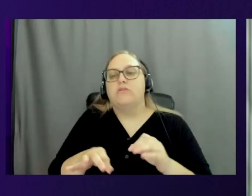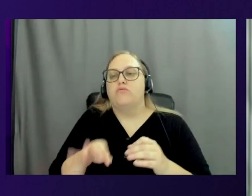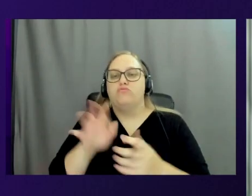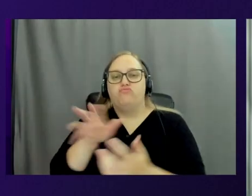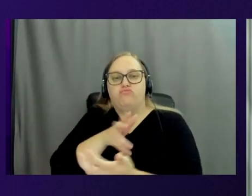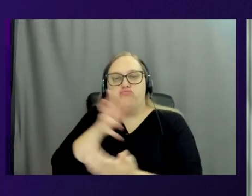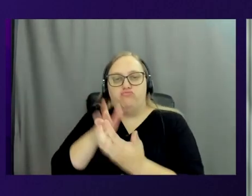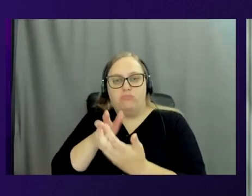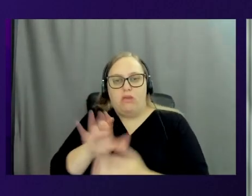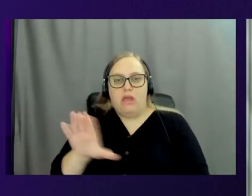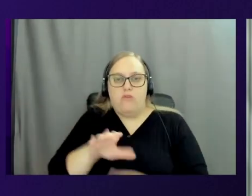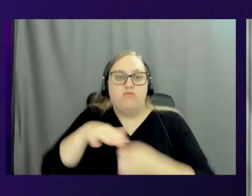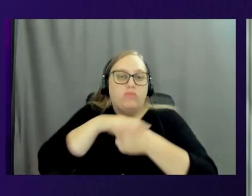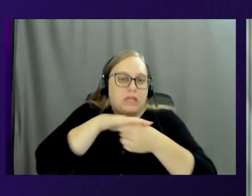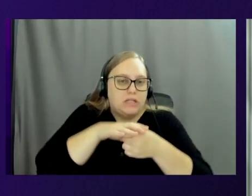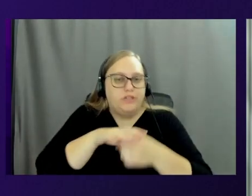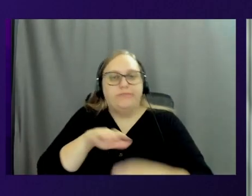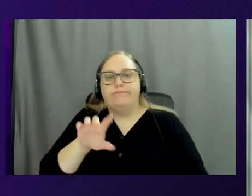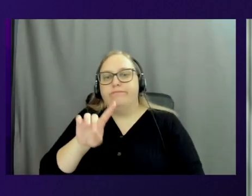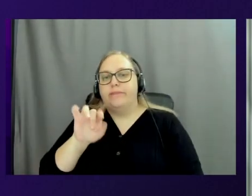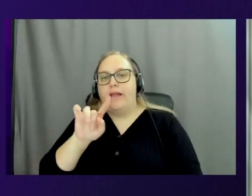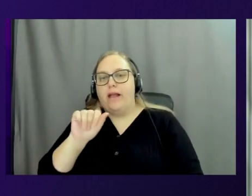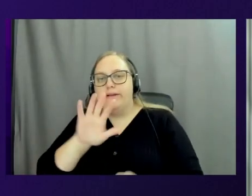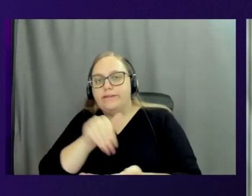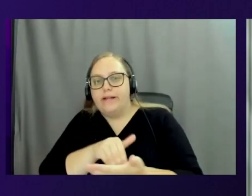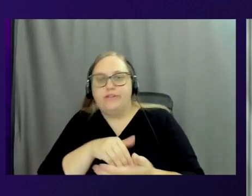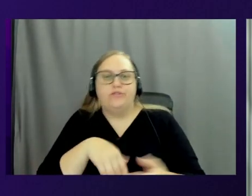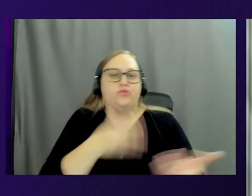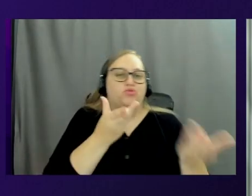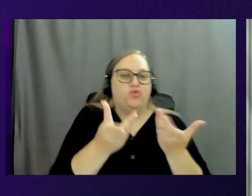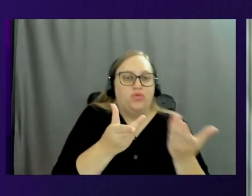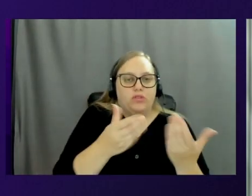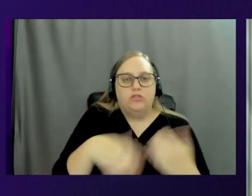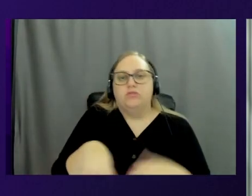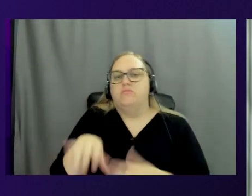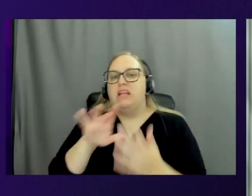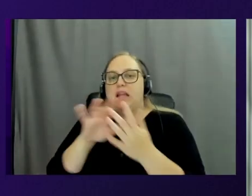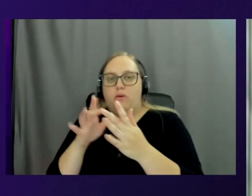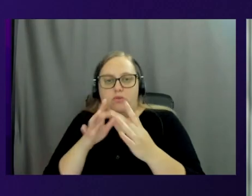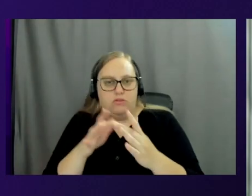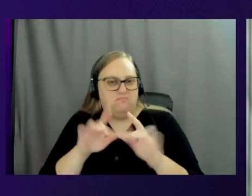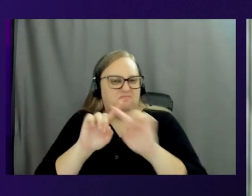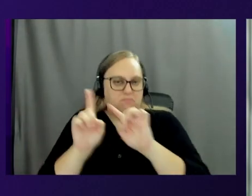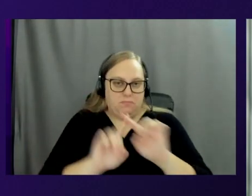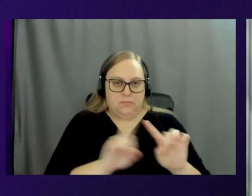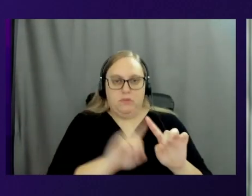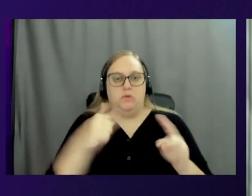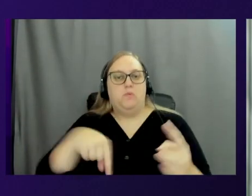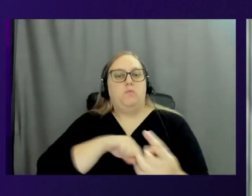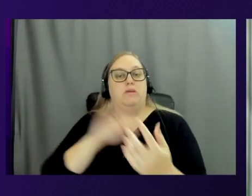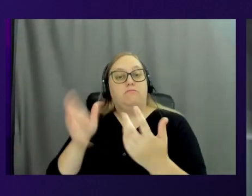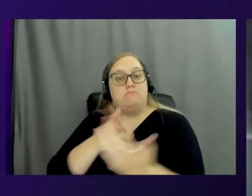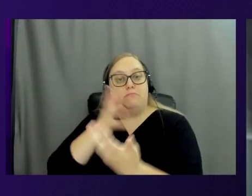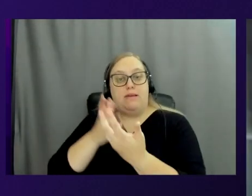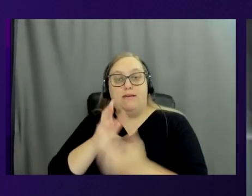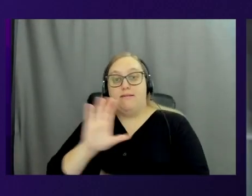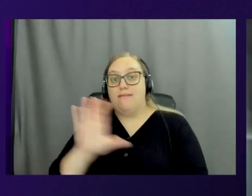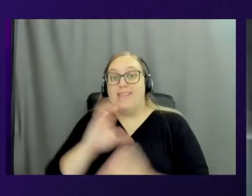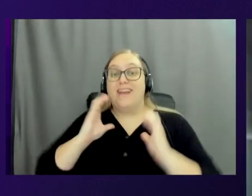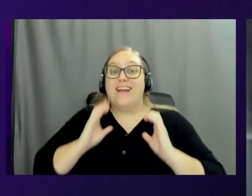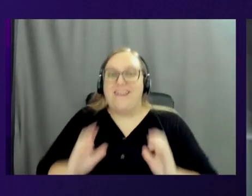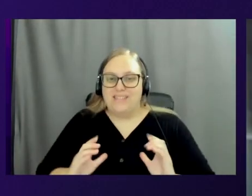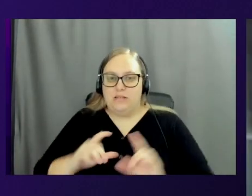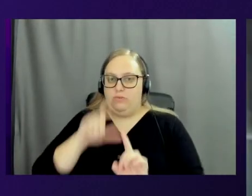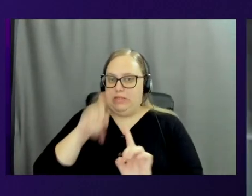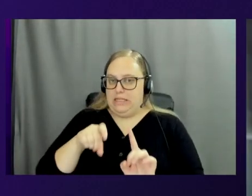data centers, servers, networking, silicon, and software, so that we can best meet our customers' future needs. The technology